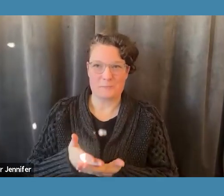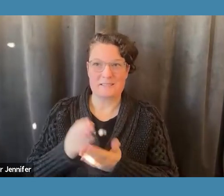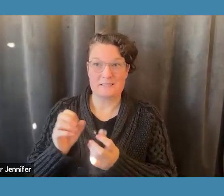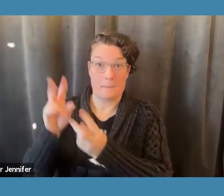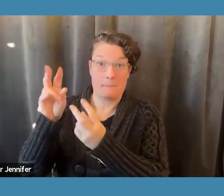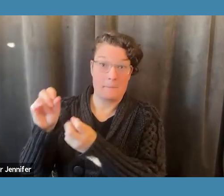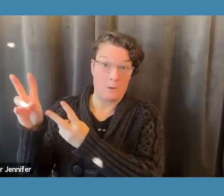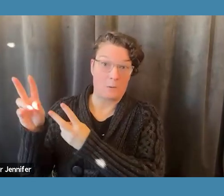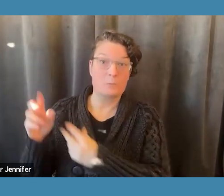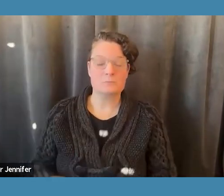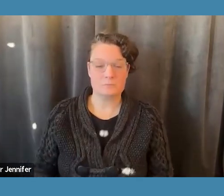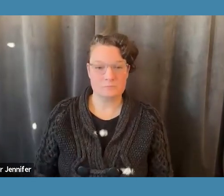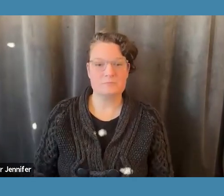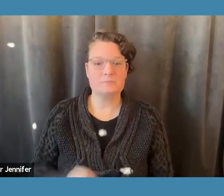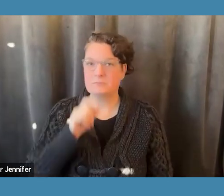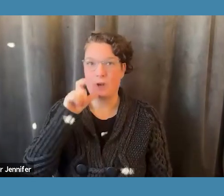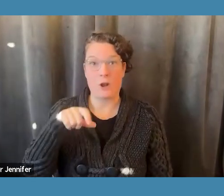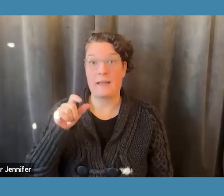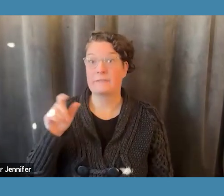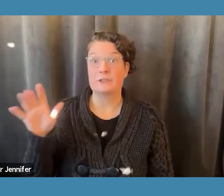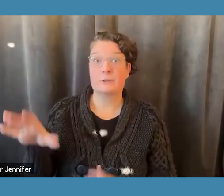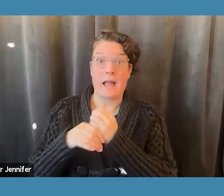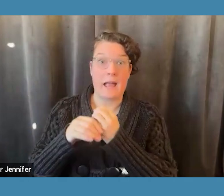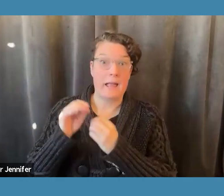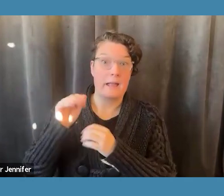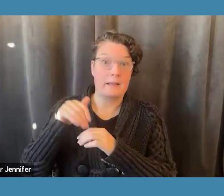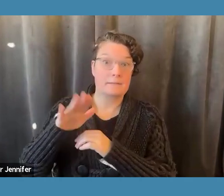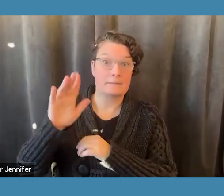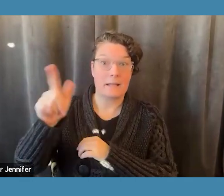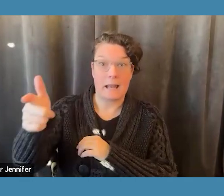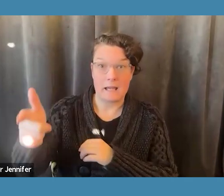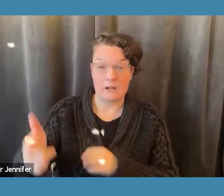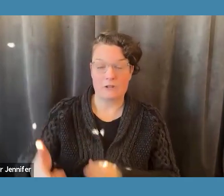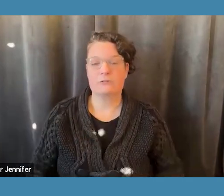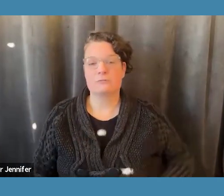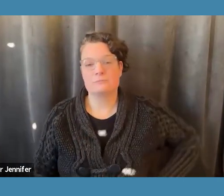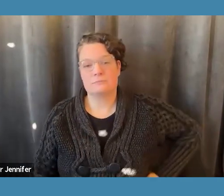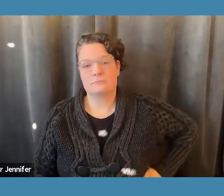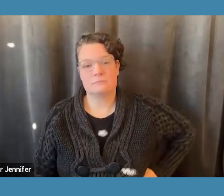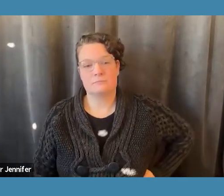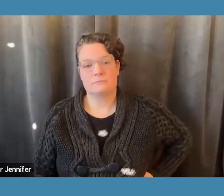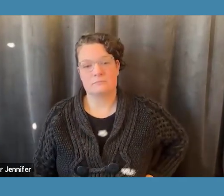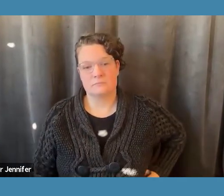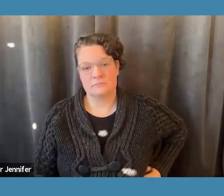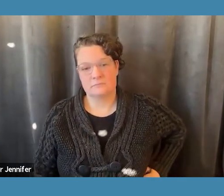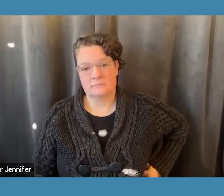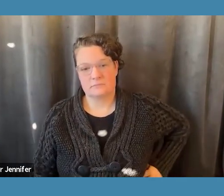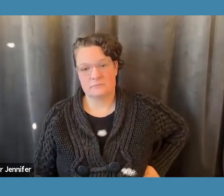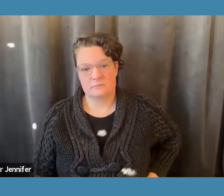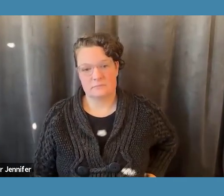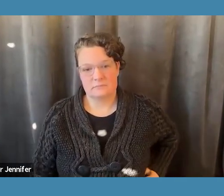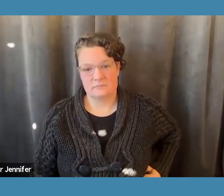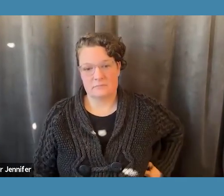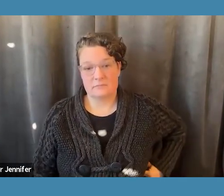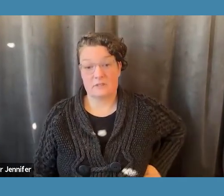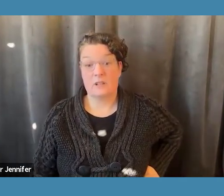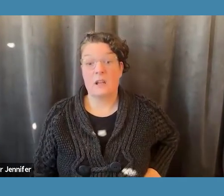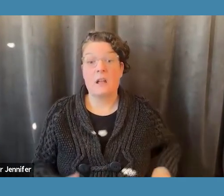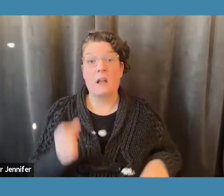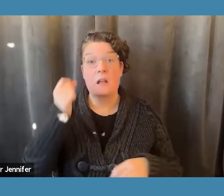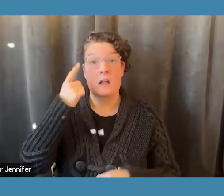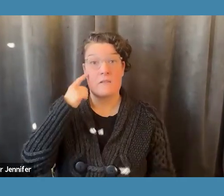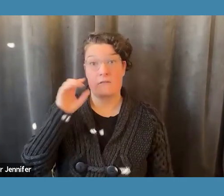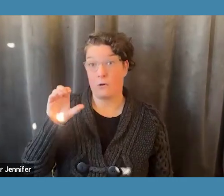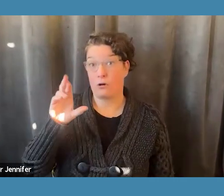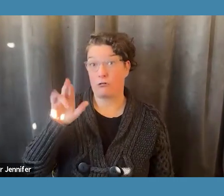with the online application. You don't have to send it later or separately. I will say there is no separate online application for